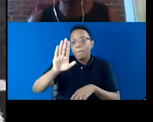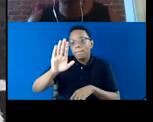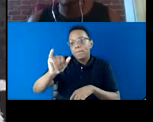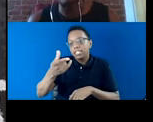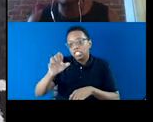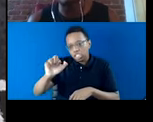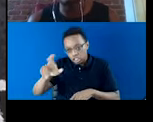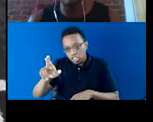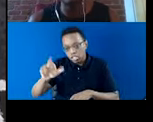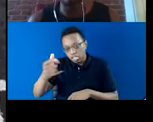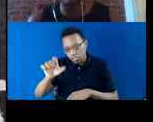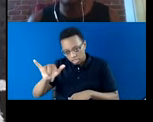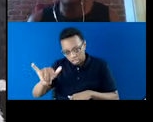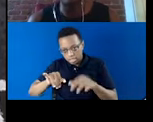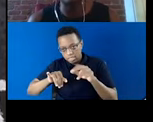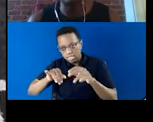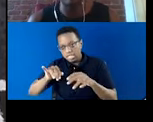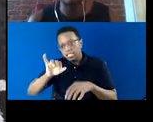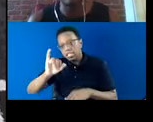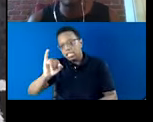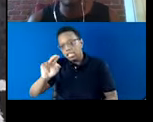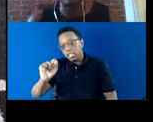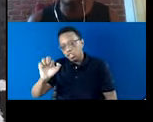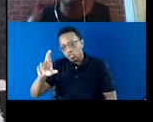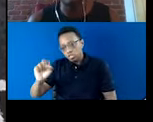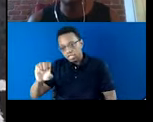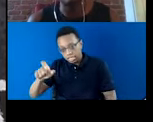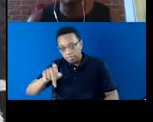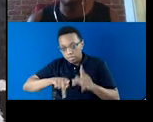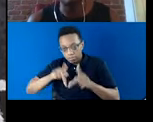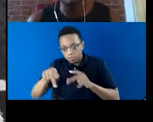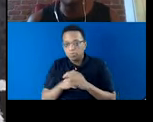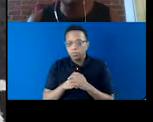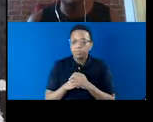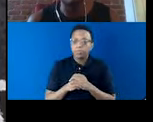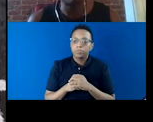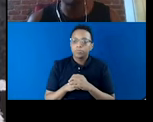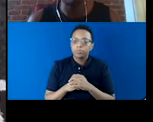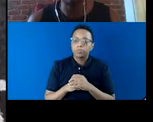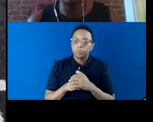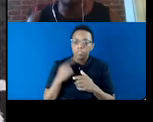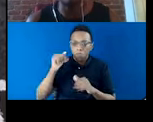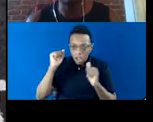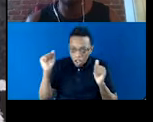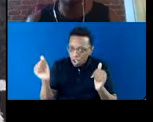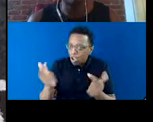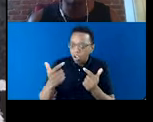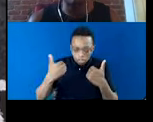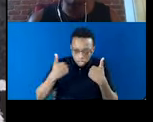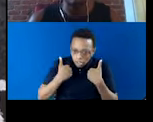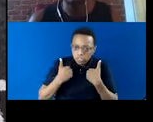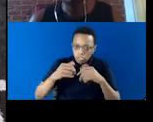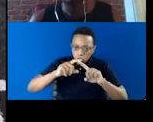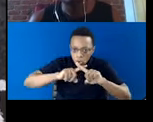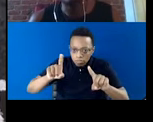Cheyenne and the Arapaho also have bi-gender or intersex deities that are creators for them. So we're talking three different